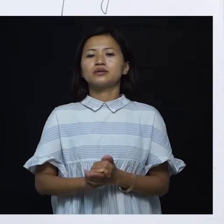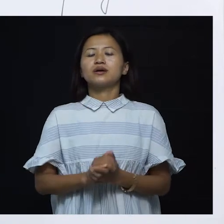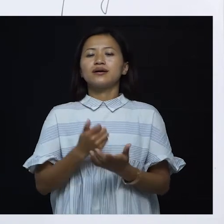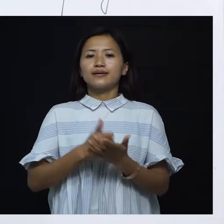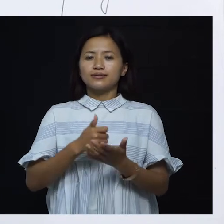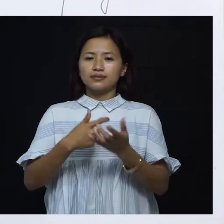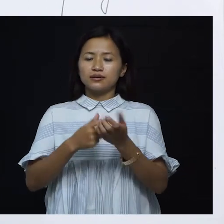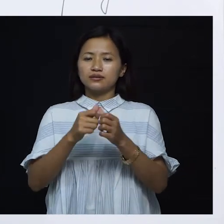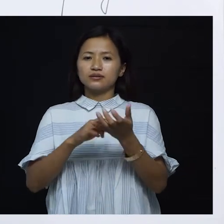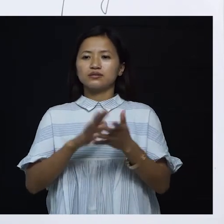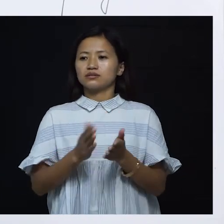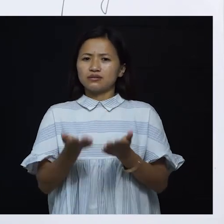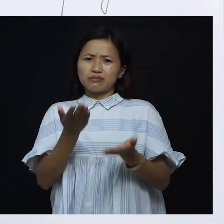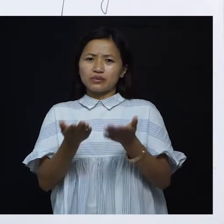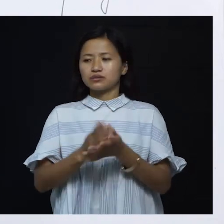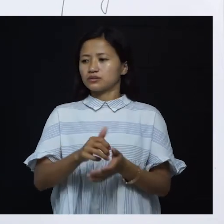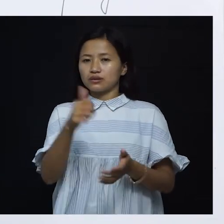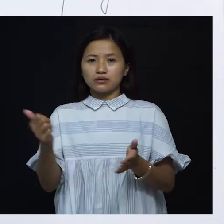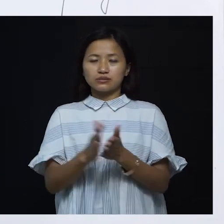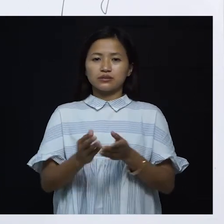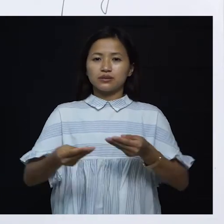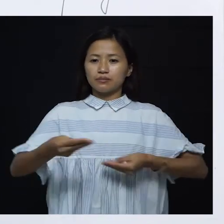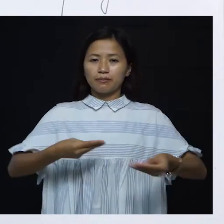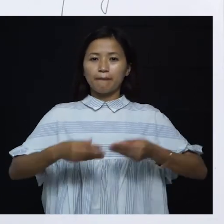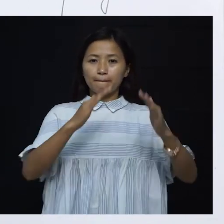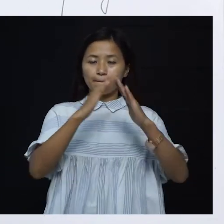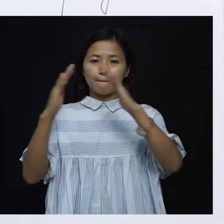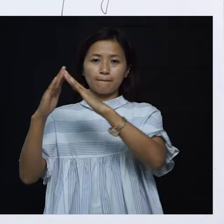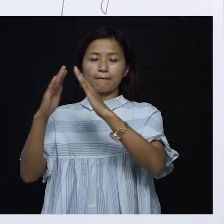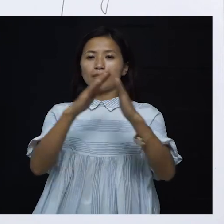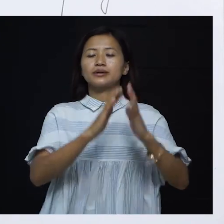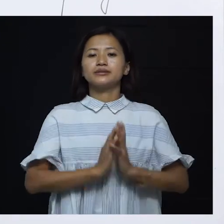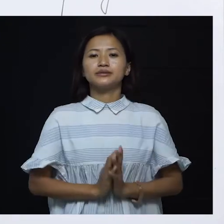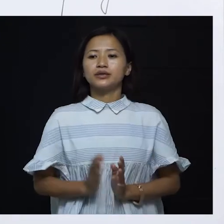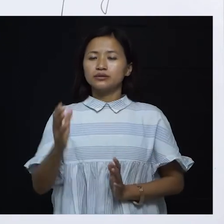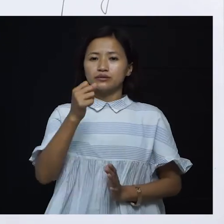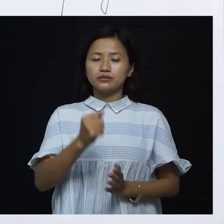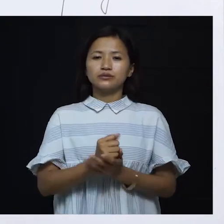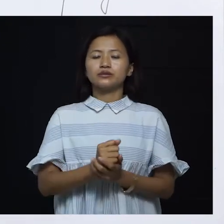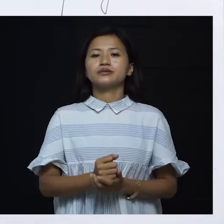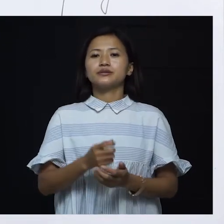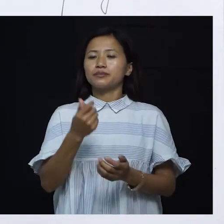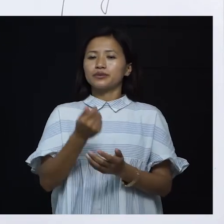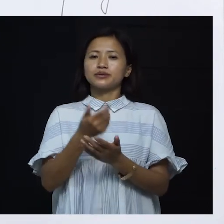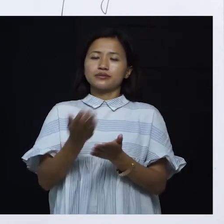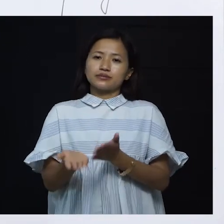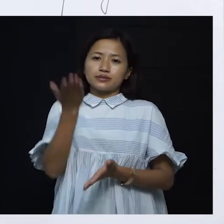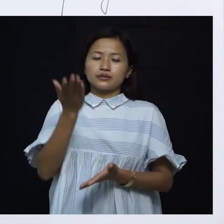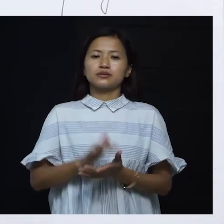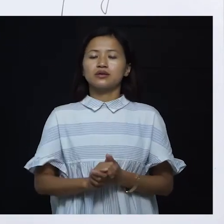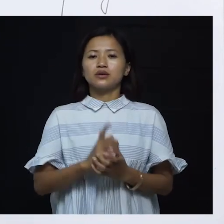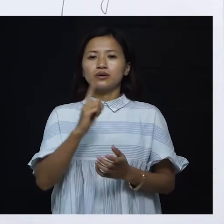rate, comparing to the other markets, all right? So that is also one way of controlling the price rise. Then next one